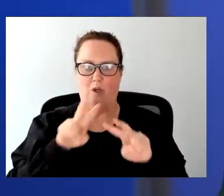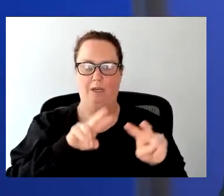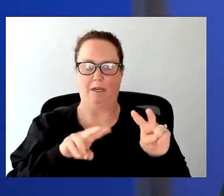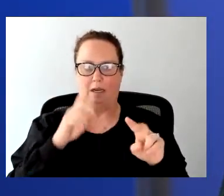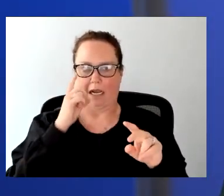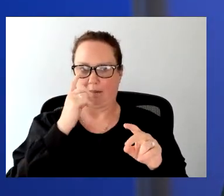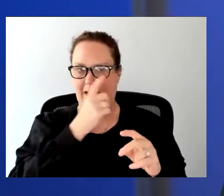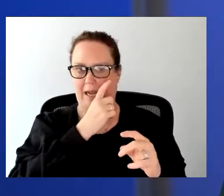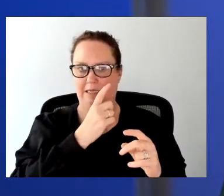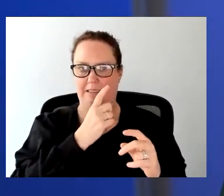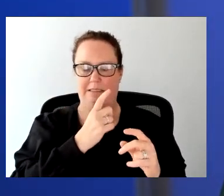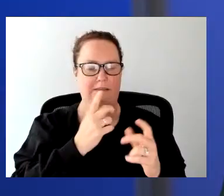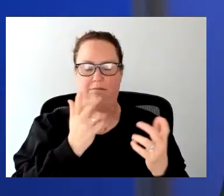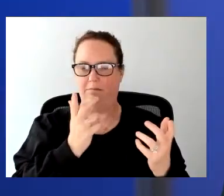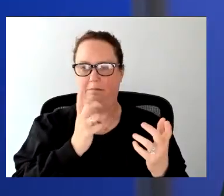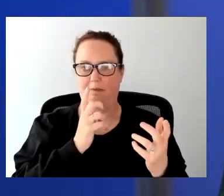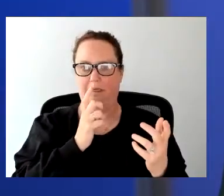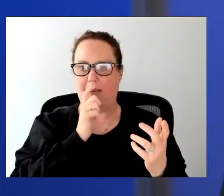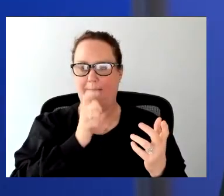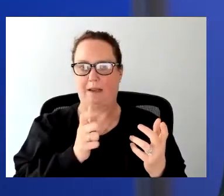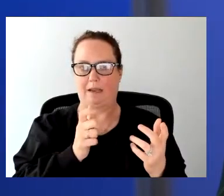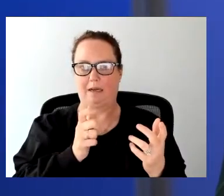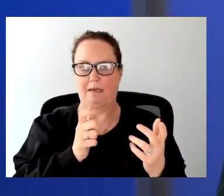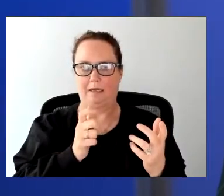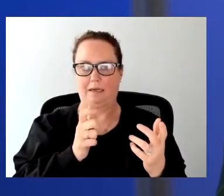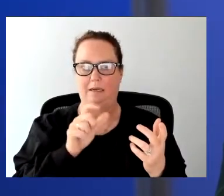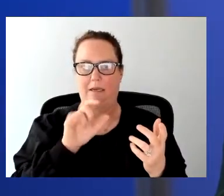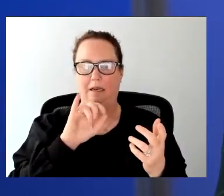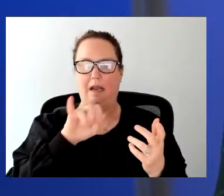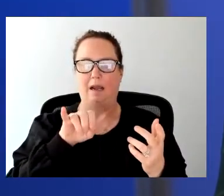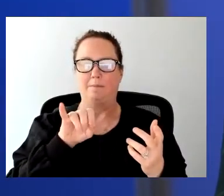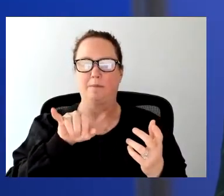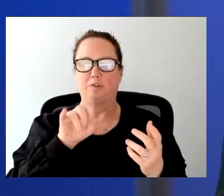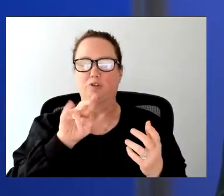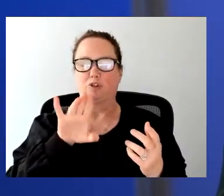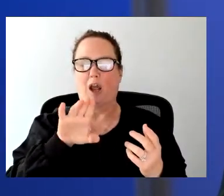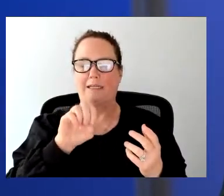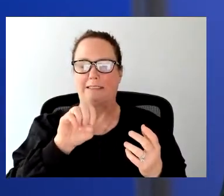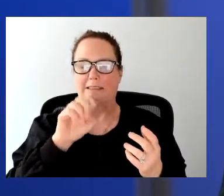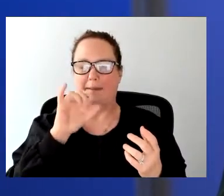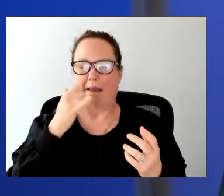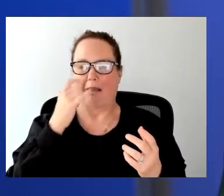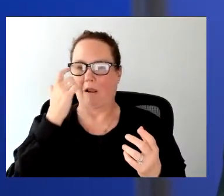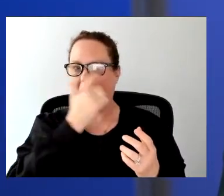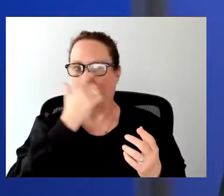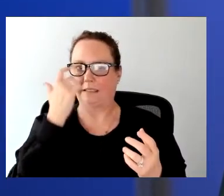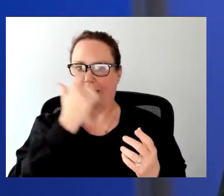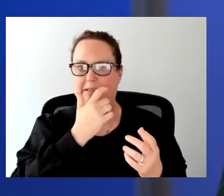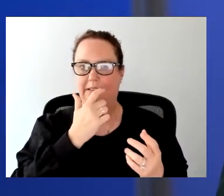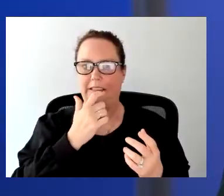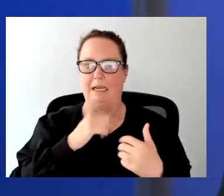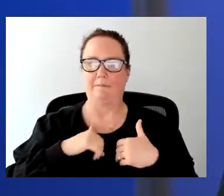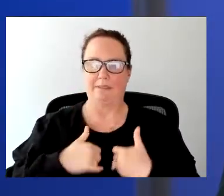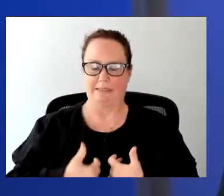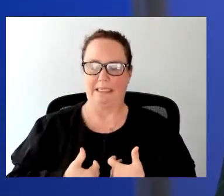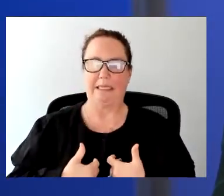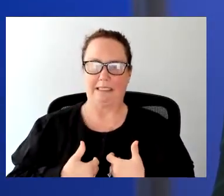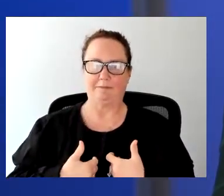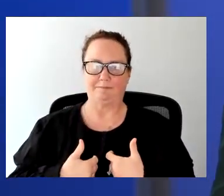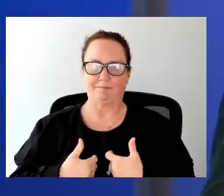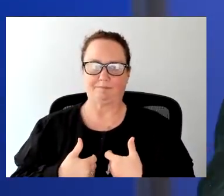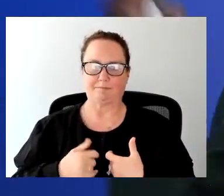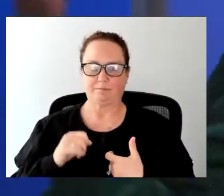and tell that I have jaundice. So my eyes are a little yellow. They can tell I'm fatigued or I'm